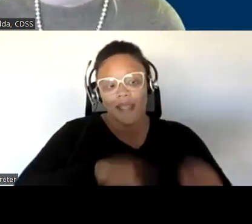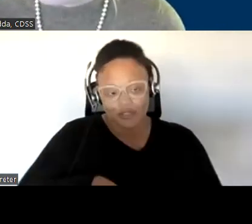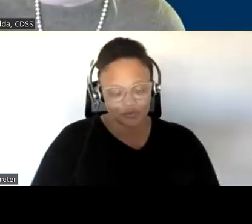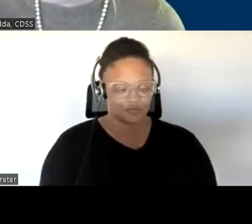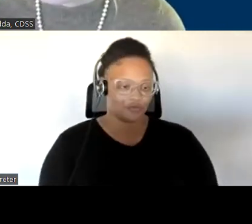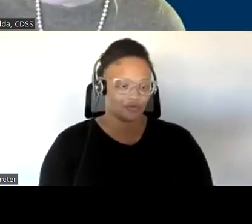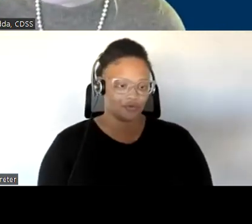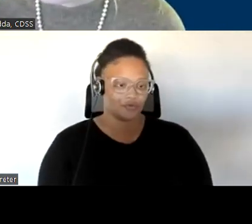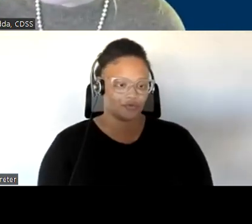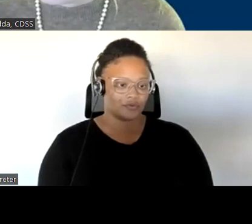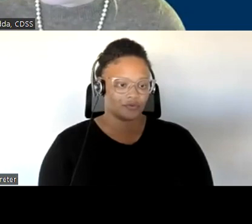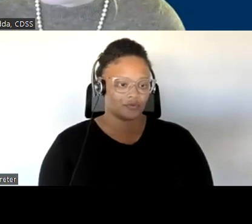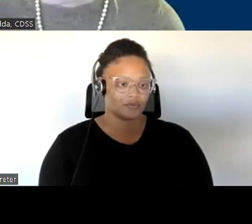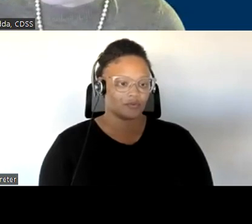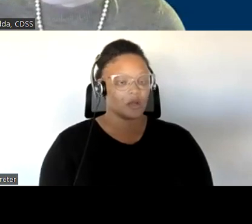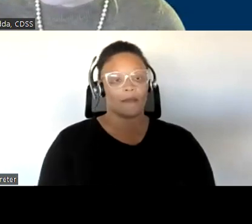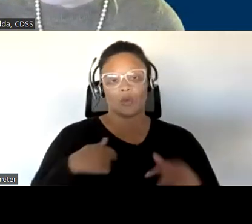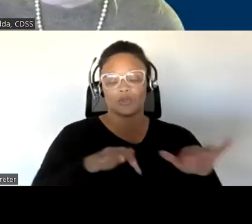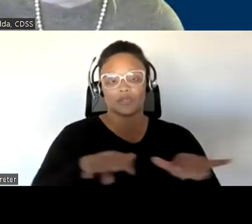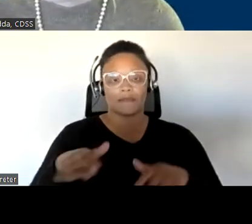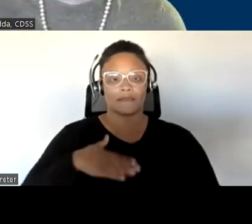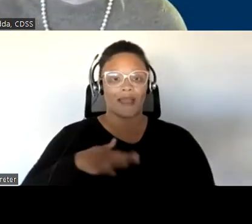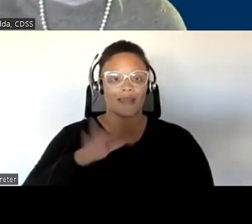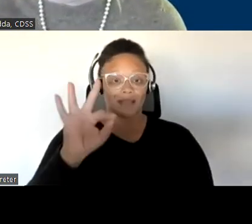to enter my 9-digit license number.